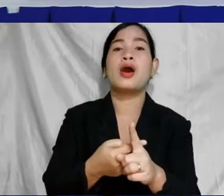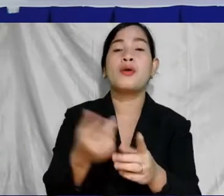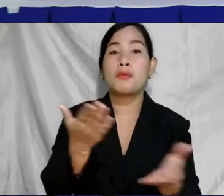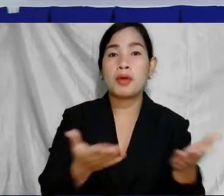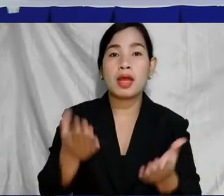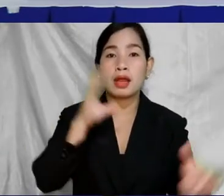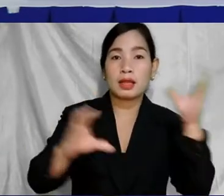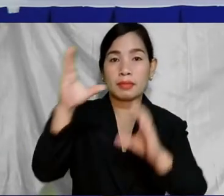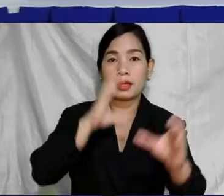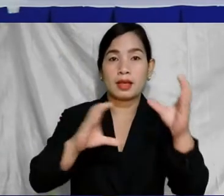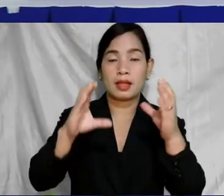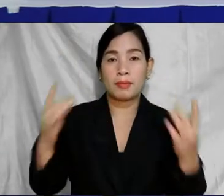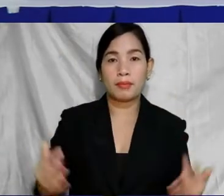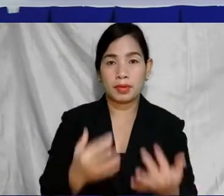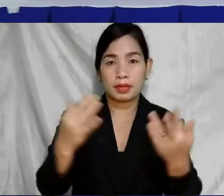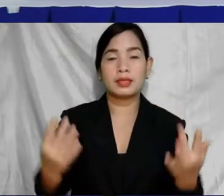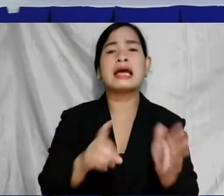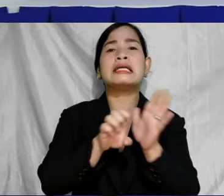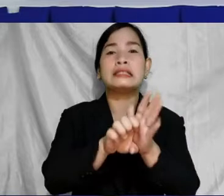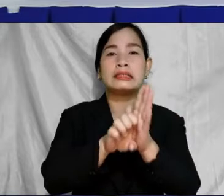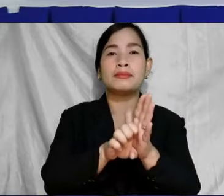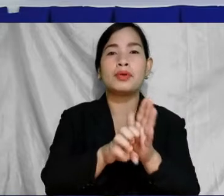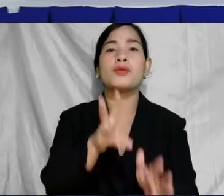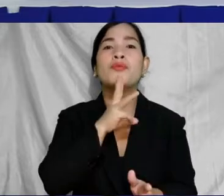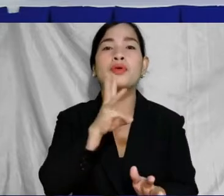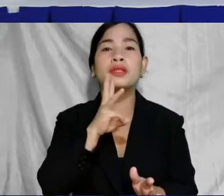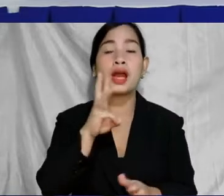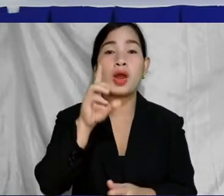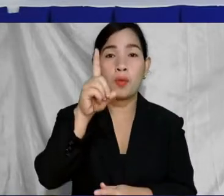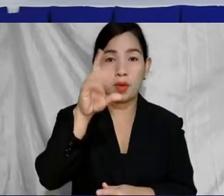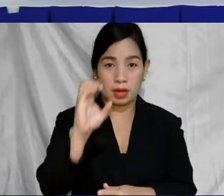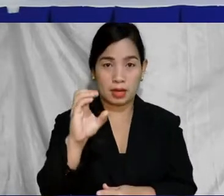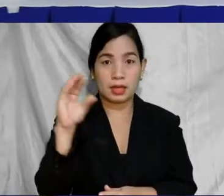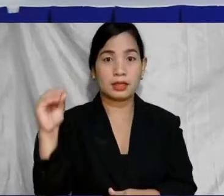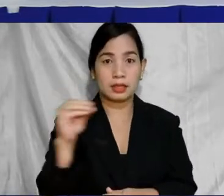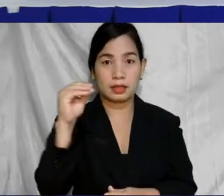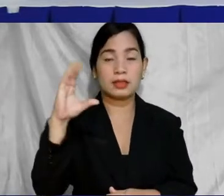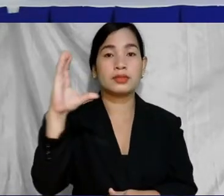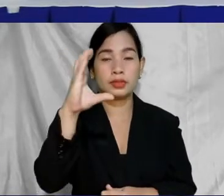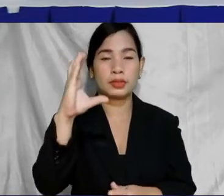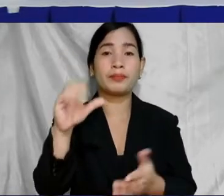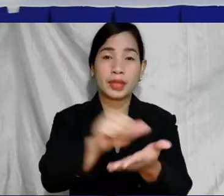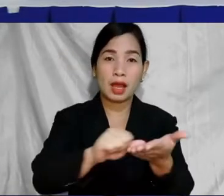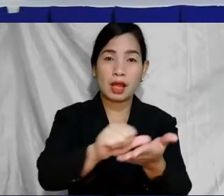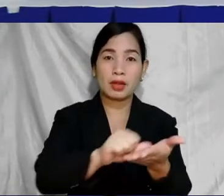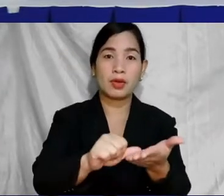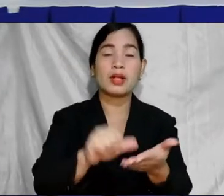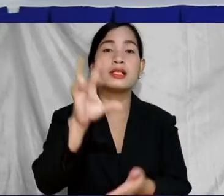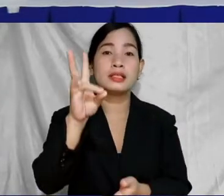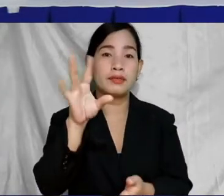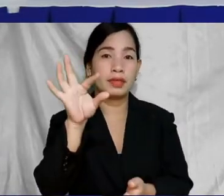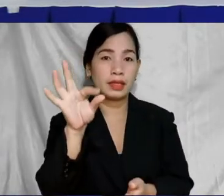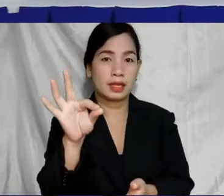boils. Like water, it boils at 100 degrees Celsius Ethyl alcohol boils at 79